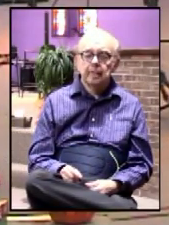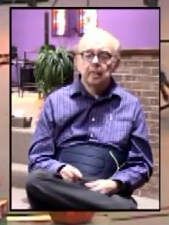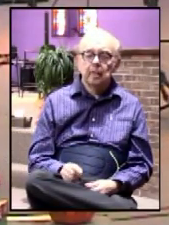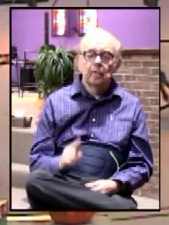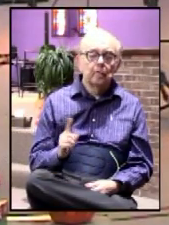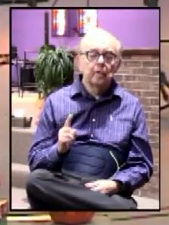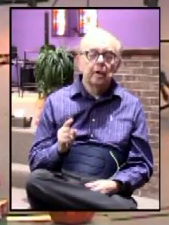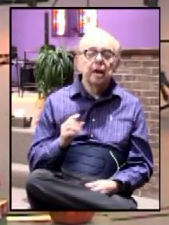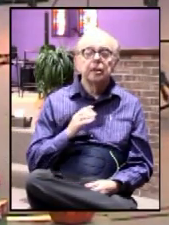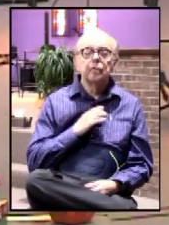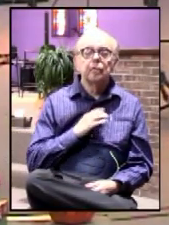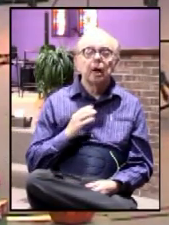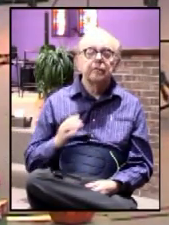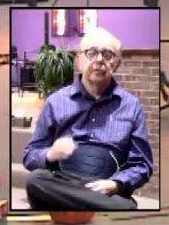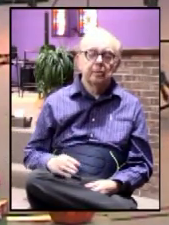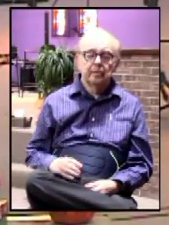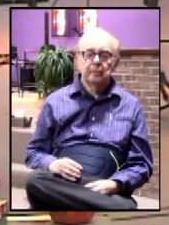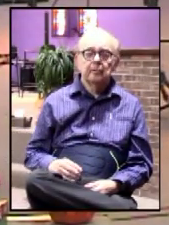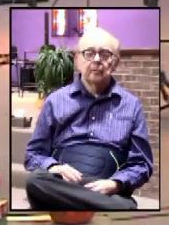in Christ.